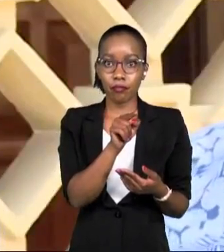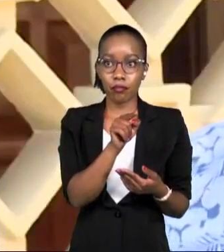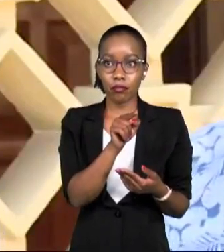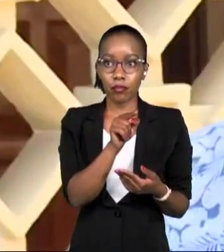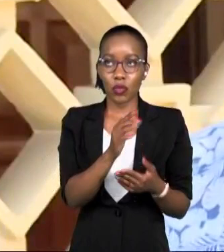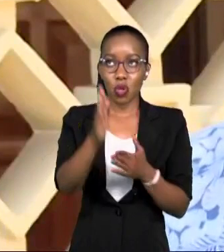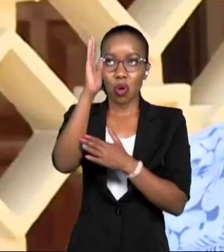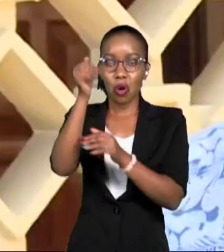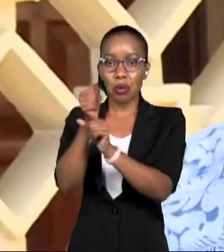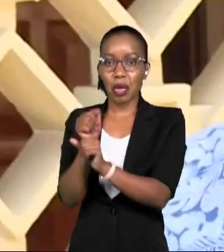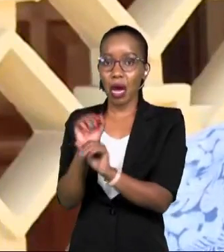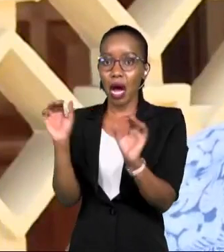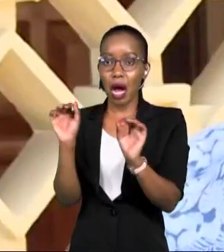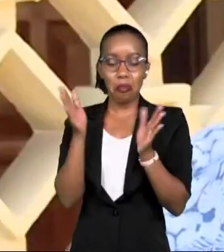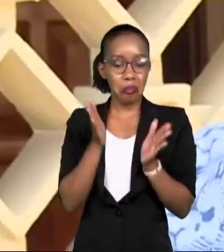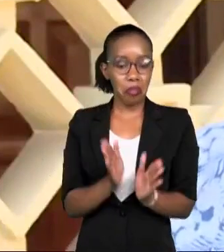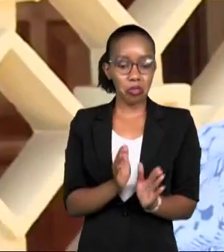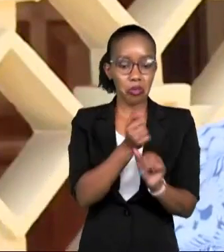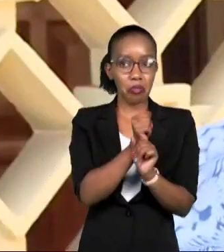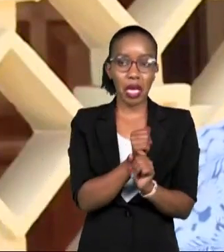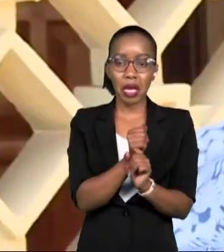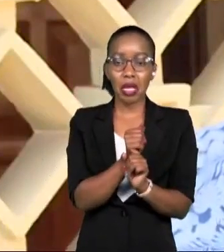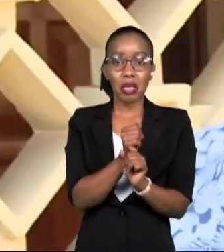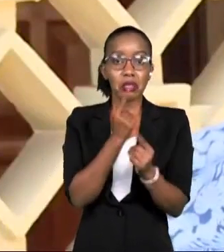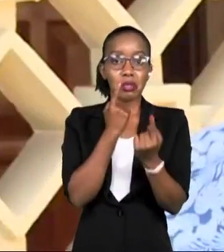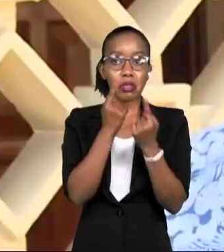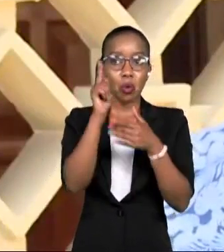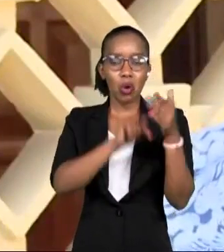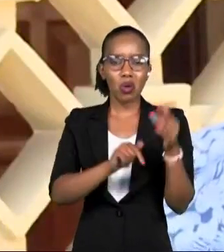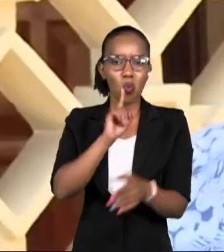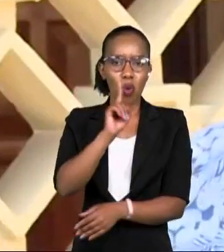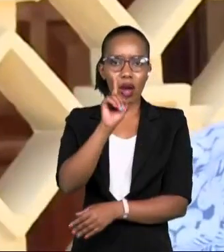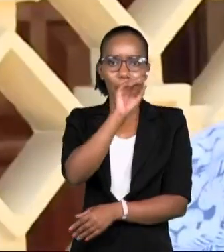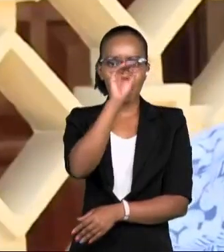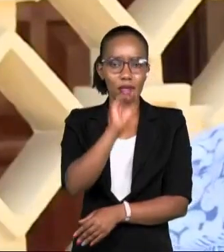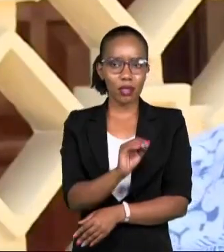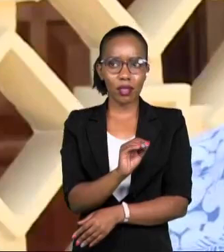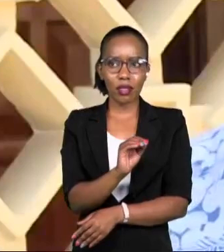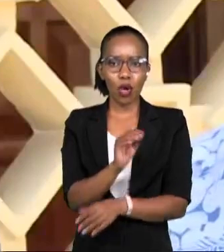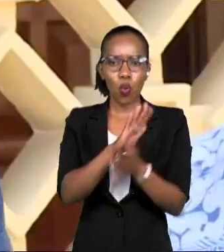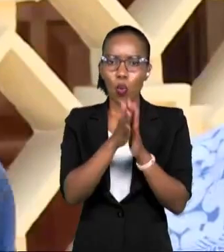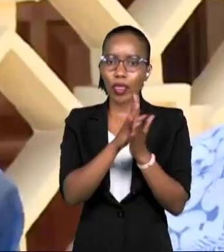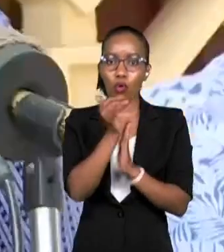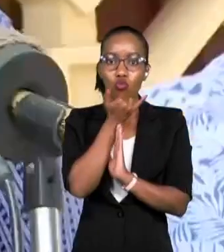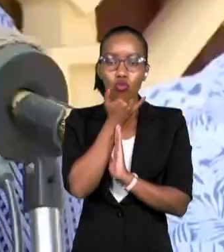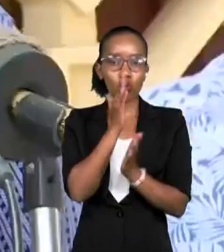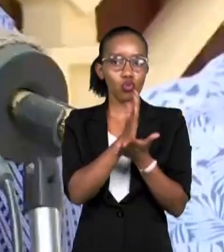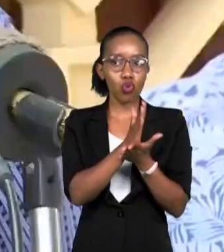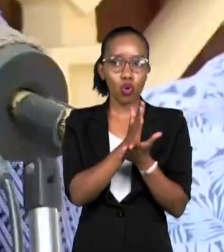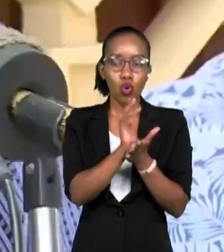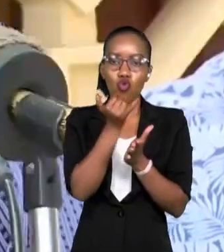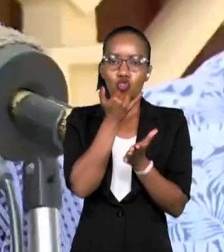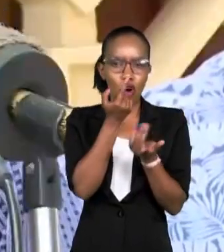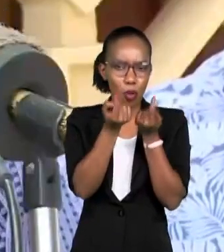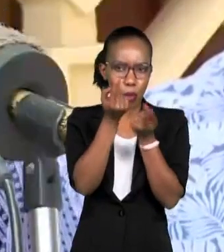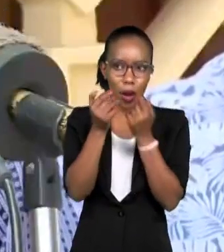It's a man-made document. None of us here, seated here, will say that it's 100% without mistakes. It has mistakes. Majority of